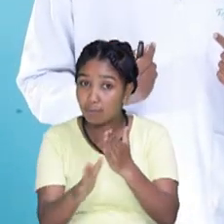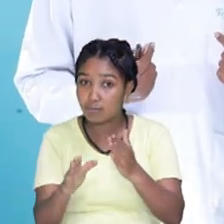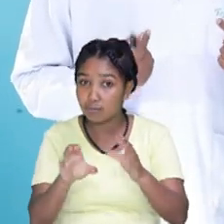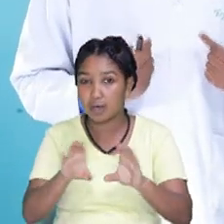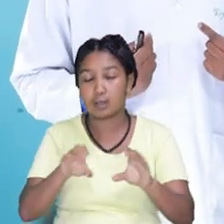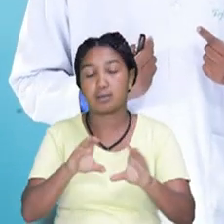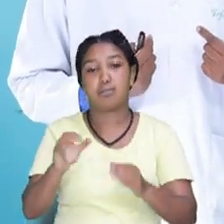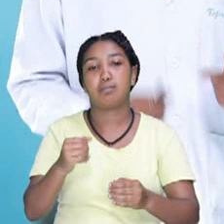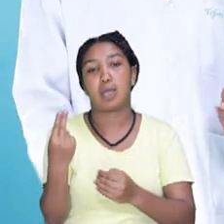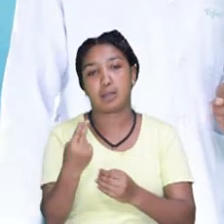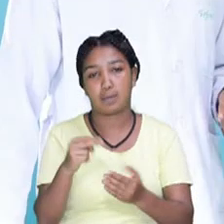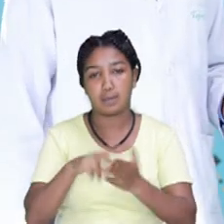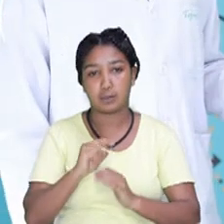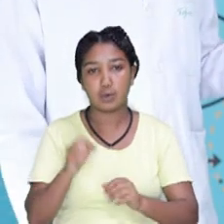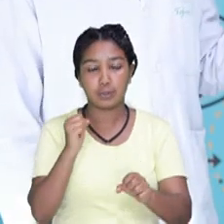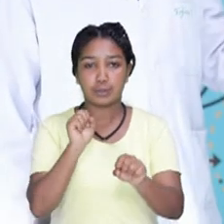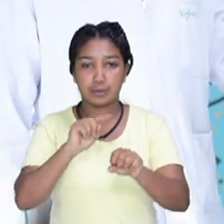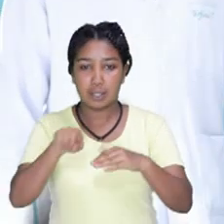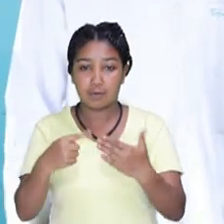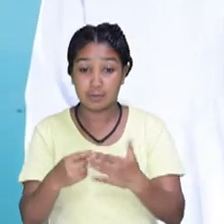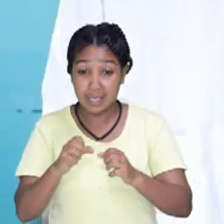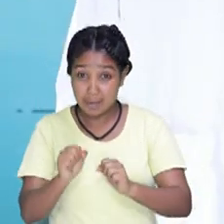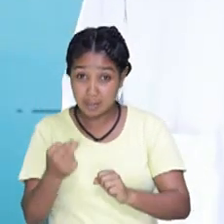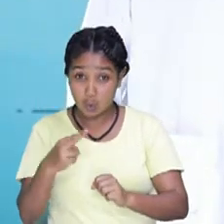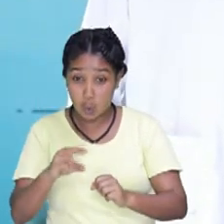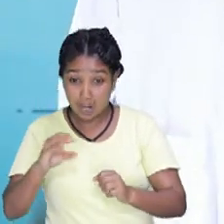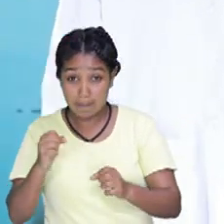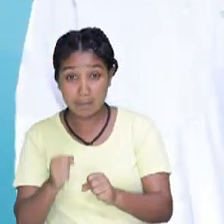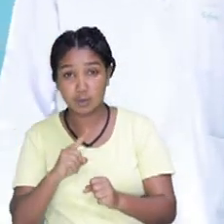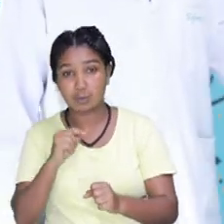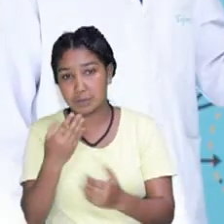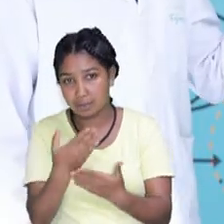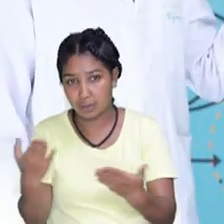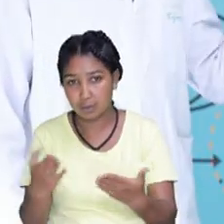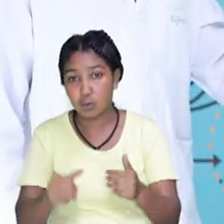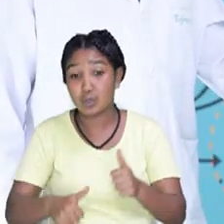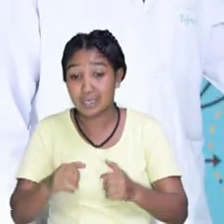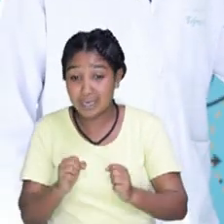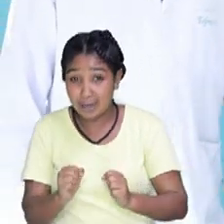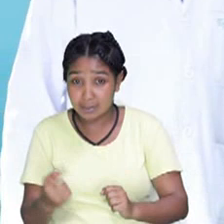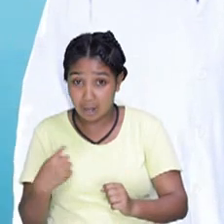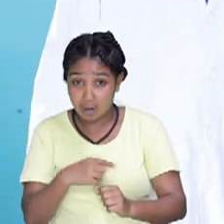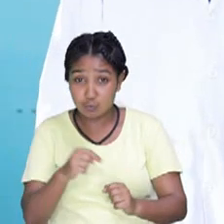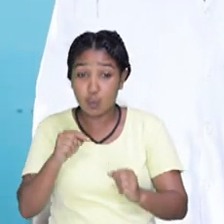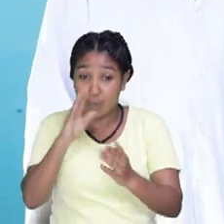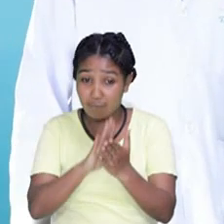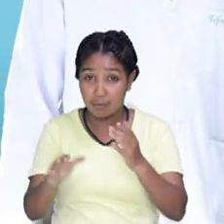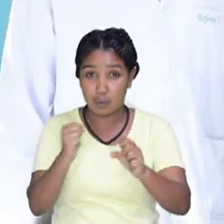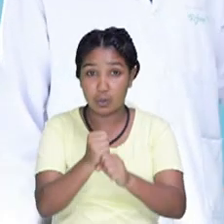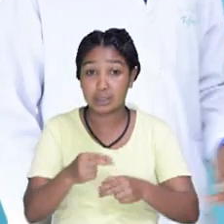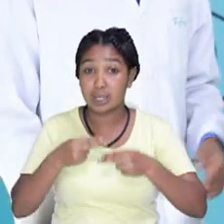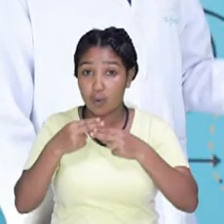to perform work. Therefore, the ability or the capacity of something which enables us to perform